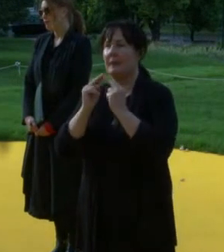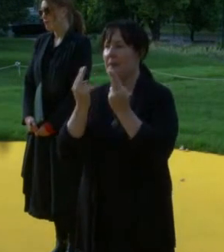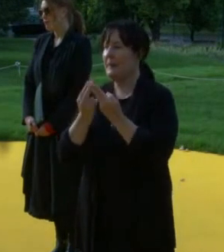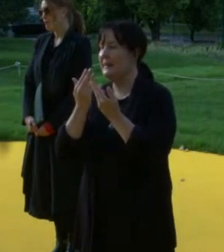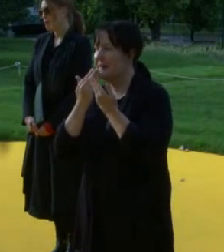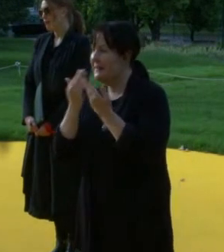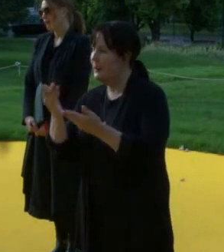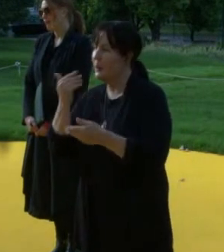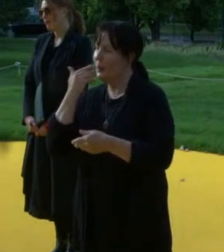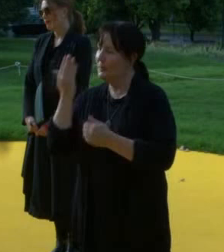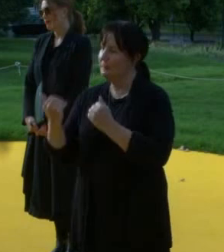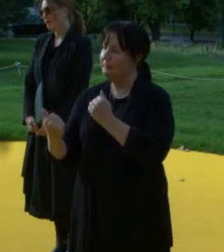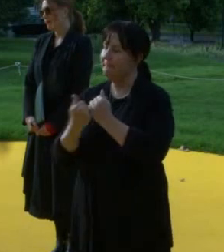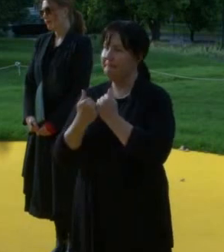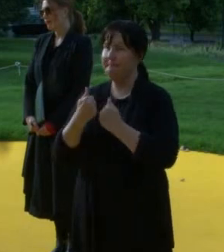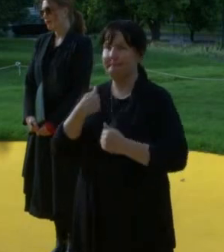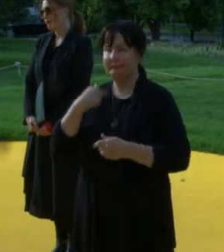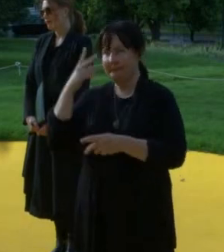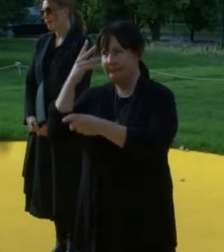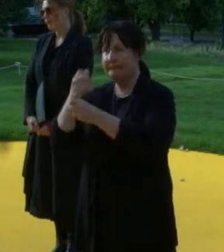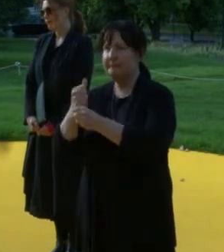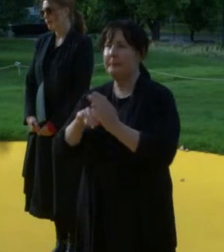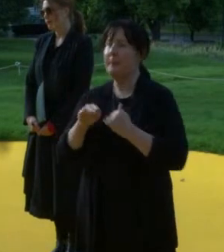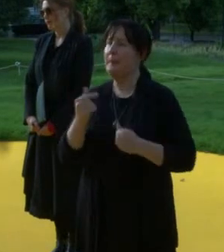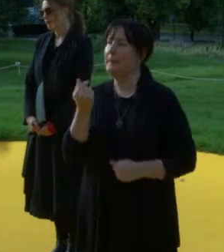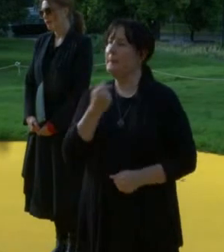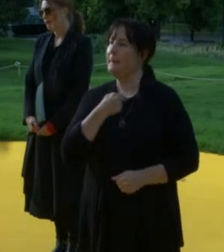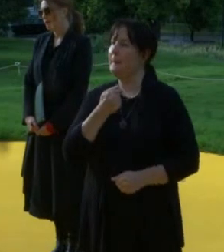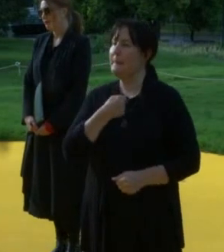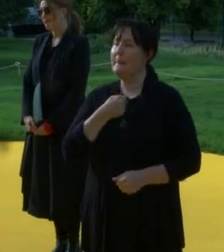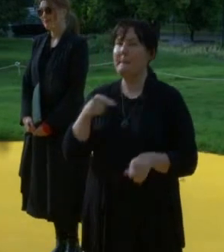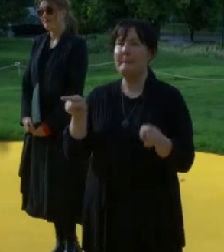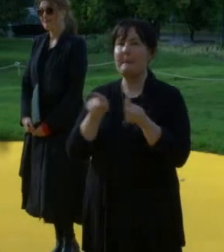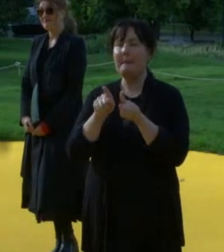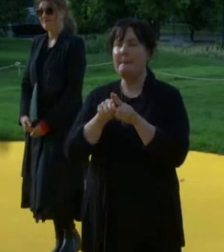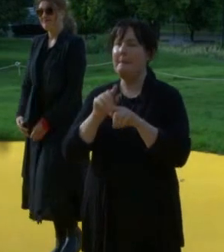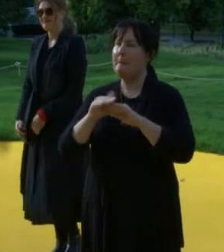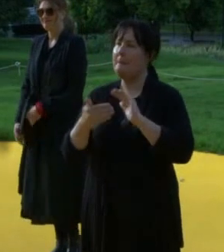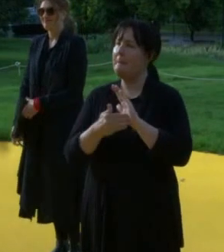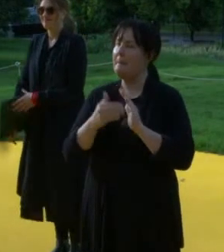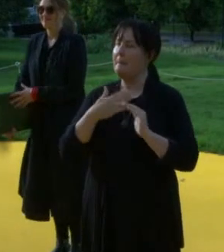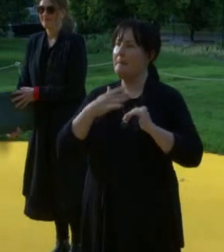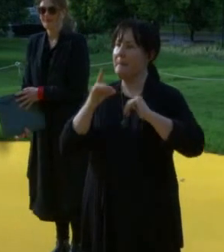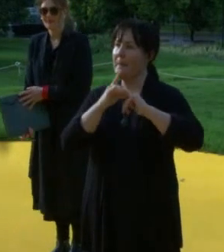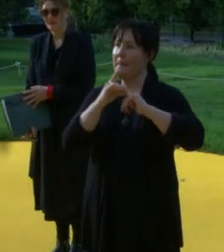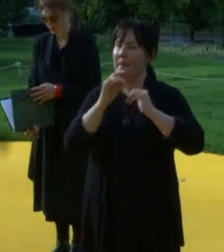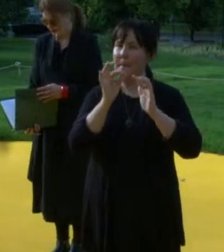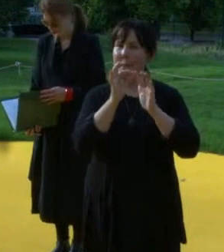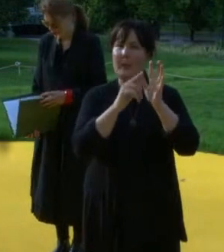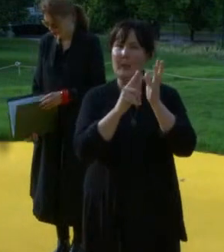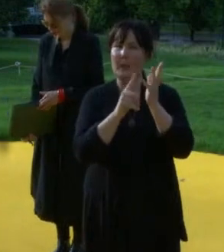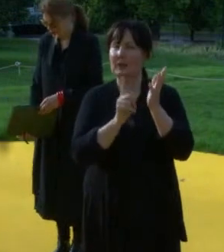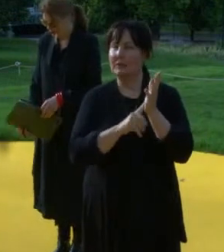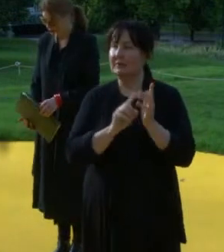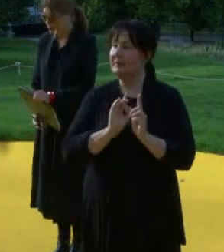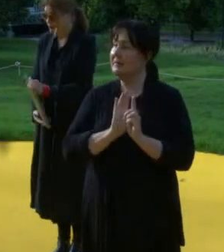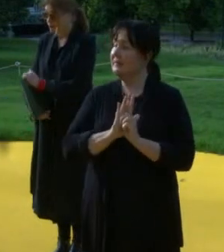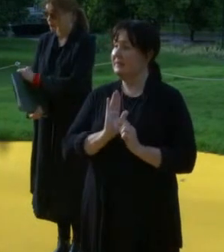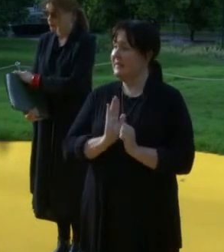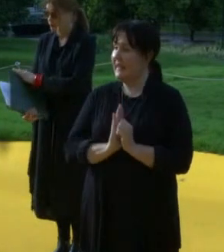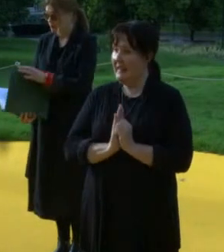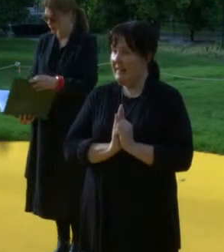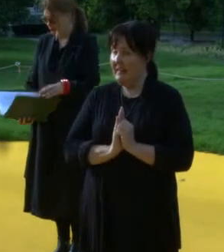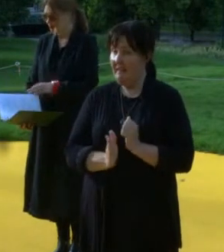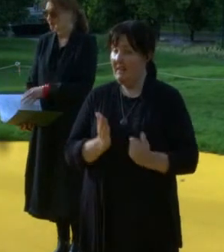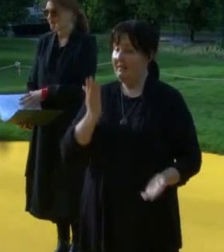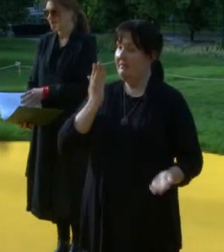always being there and to believing. And finally, to my husband, Paul, who has never for one moment had